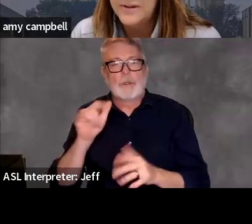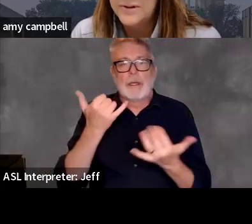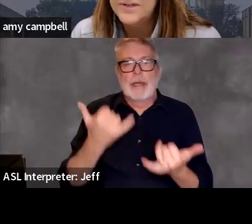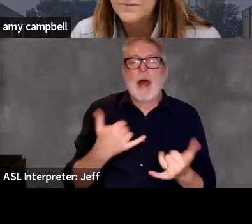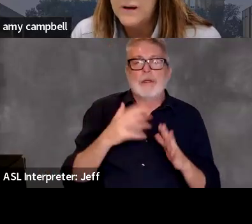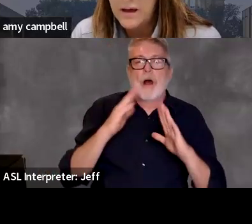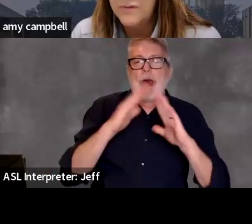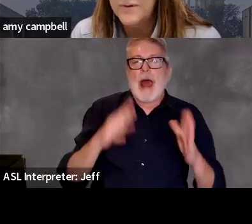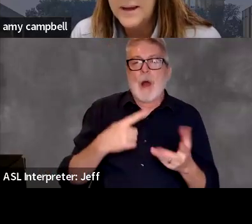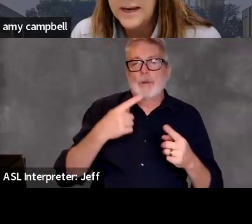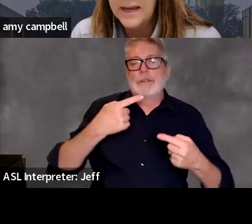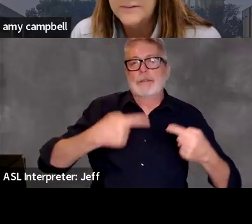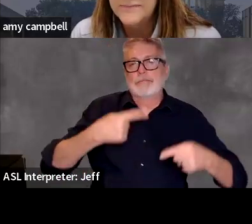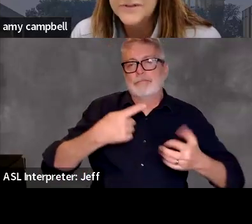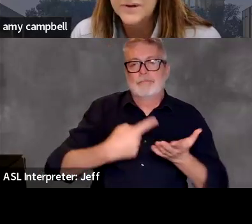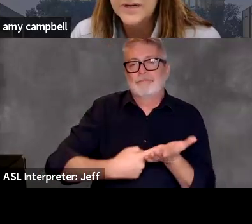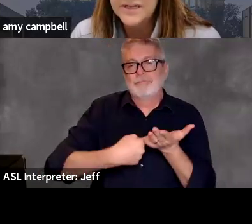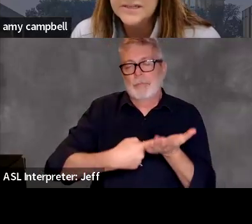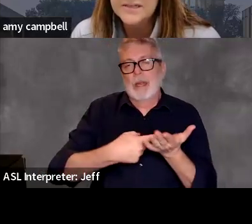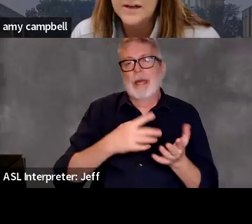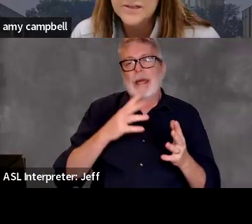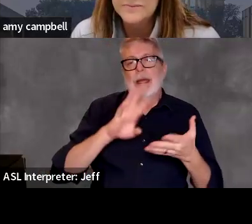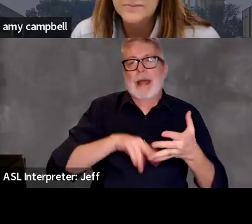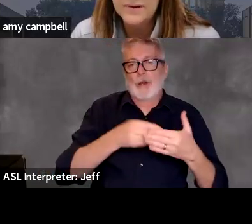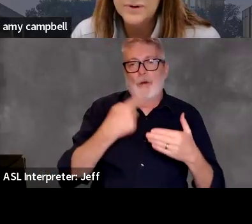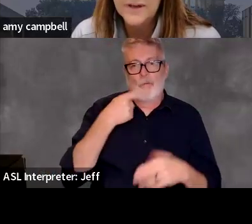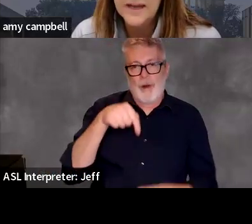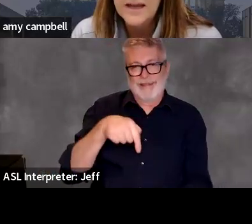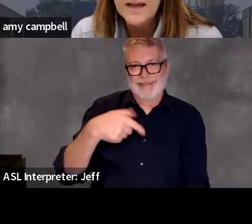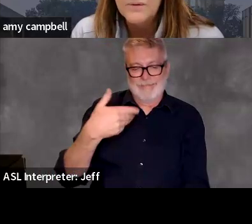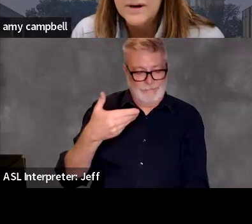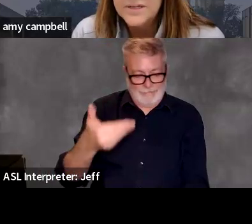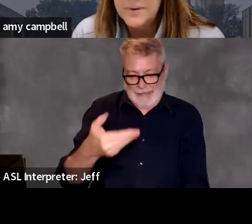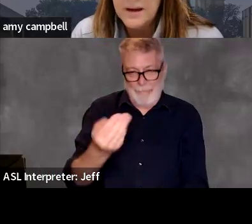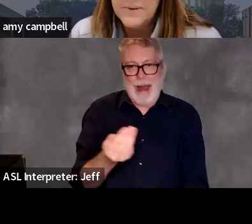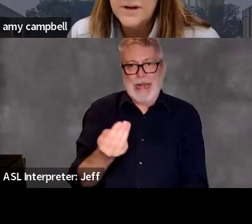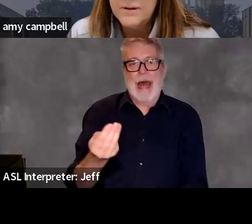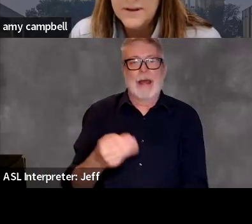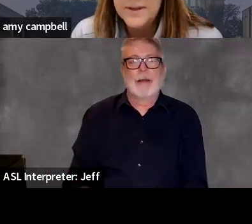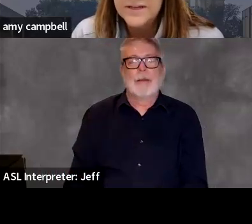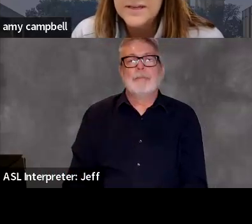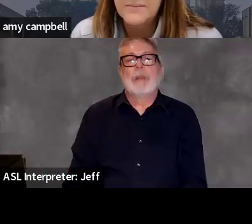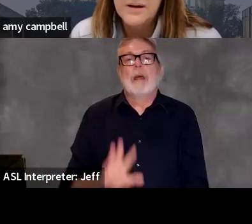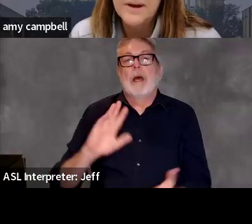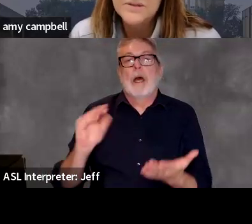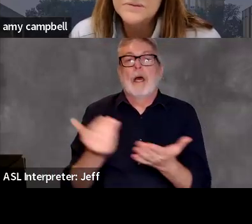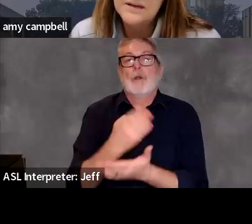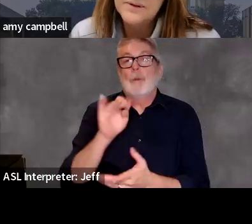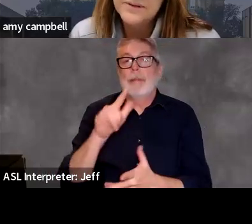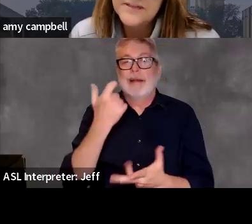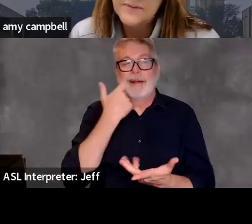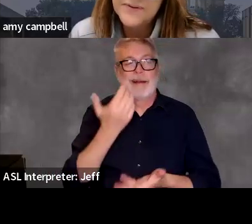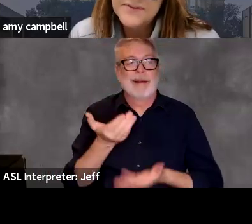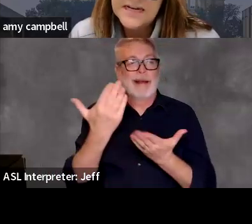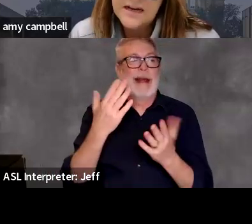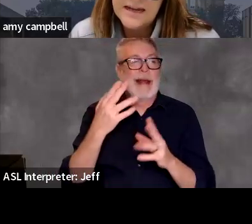debate calendar as well for Monday. So it is on its moving. Wanted to bring up a new bill that has come up, House Study